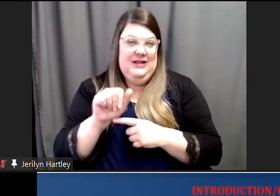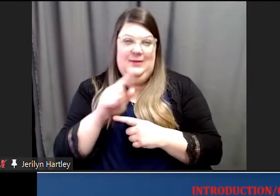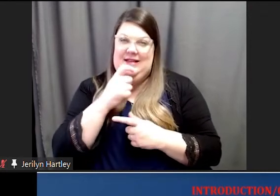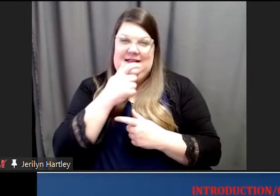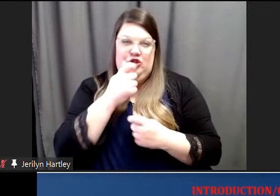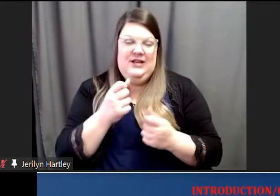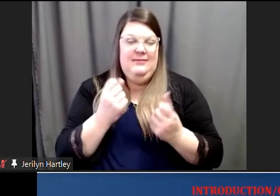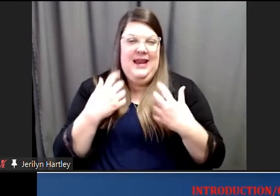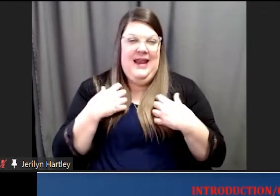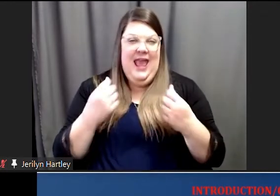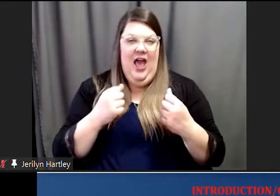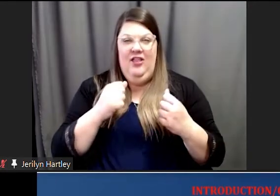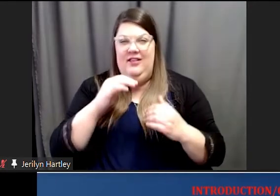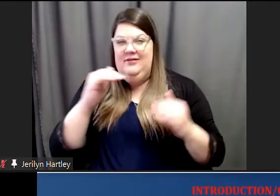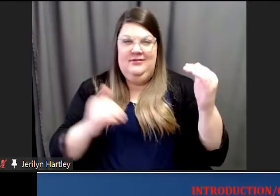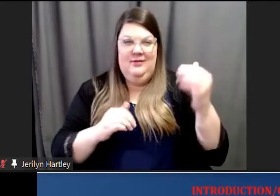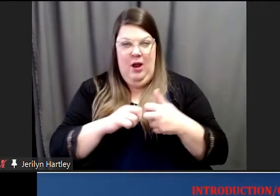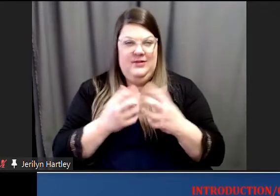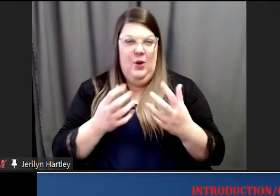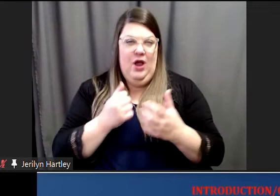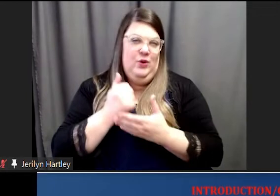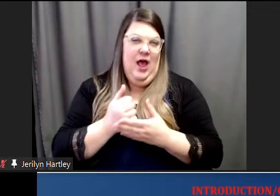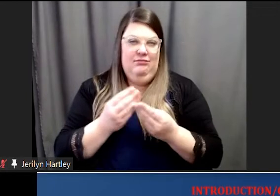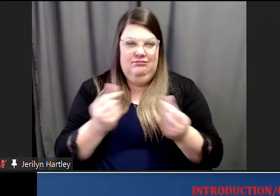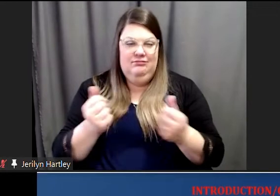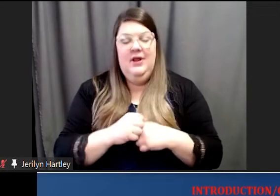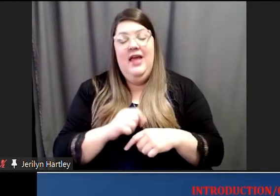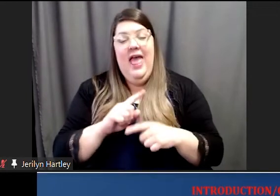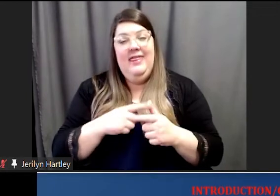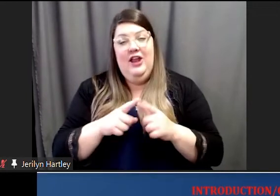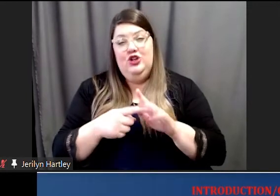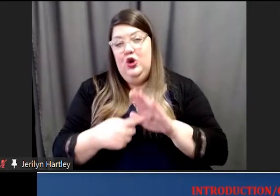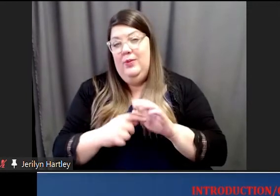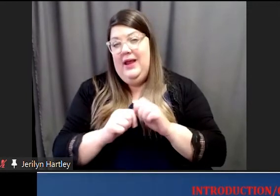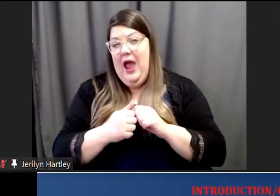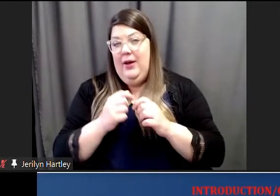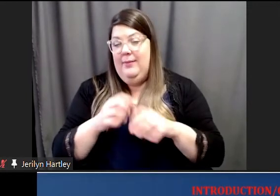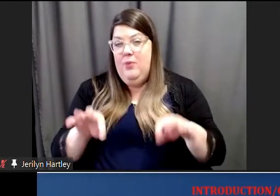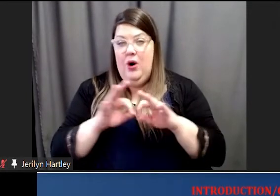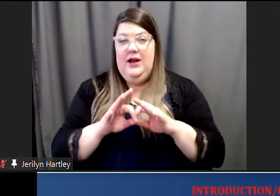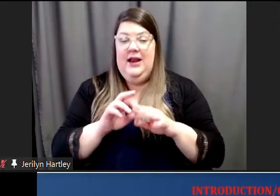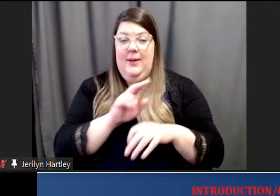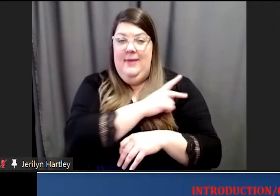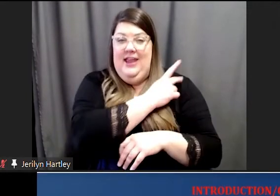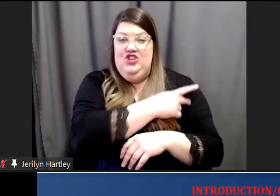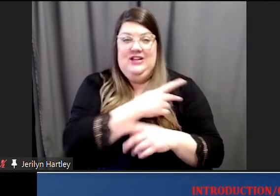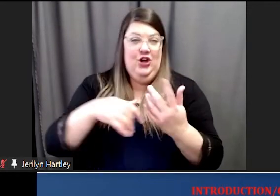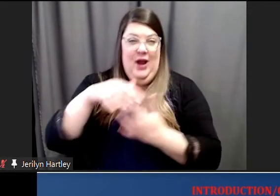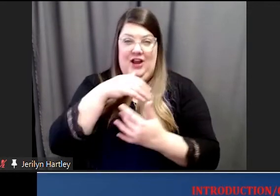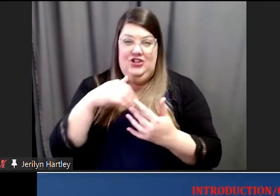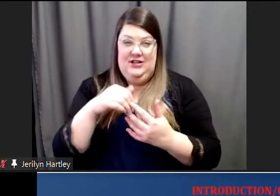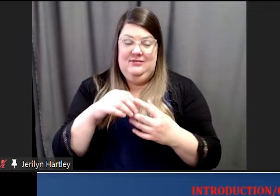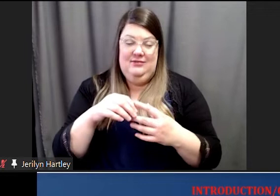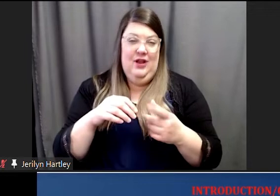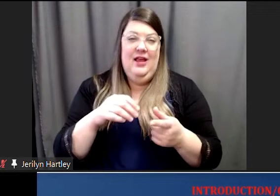so many health disparities that I want to help tackle. And then it showed me how important patient interaction was. Pretty much every patient that I